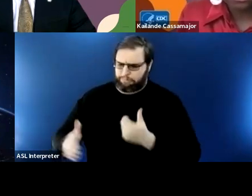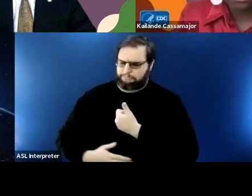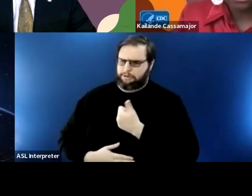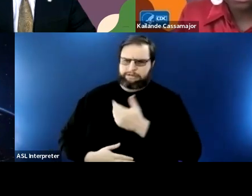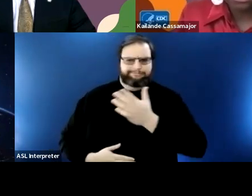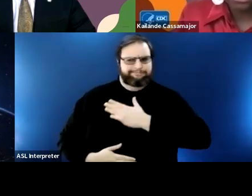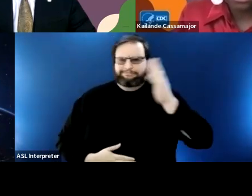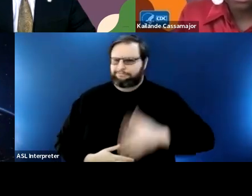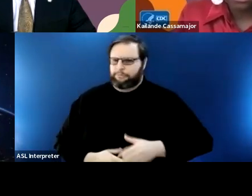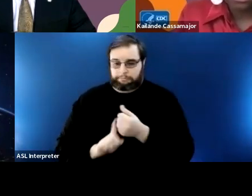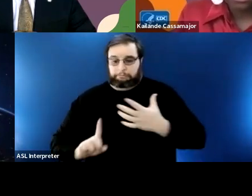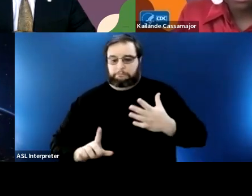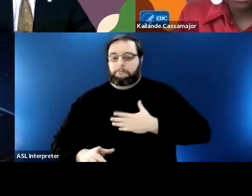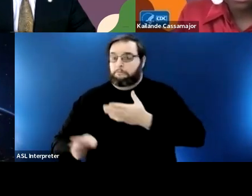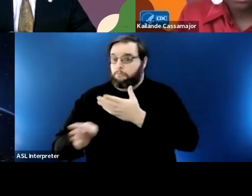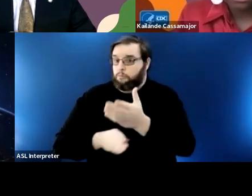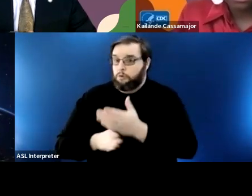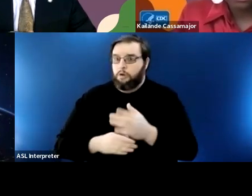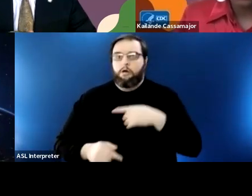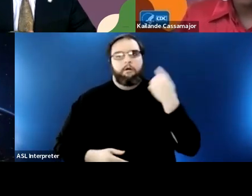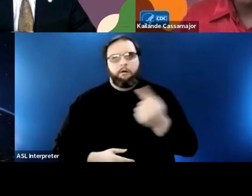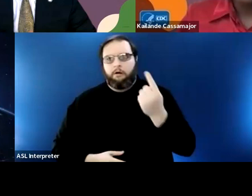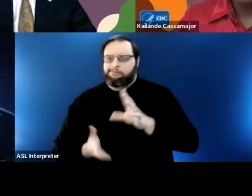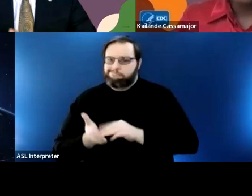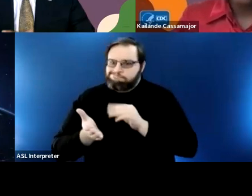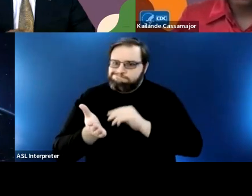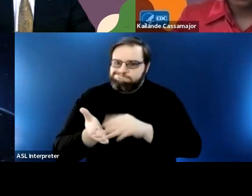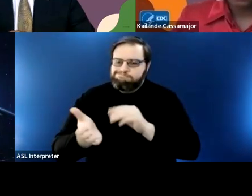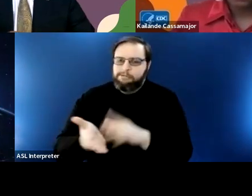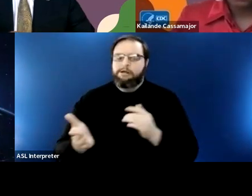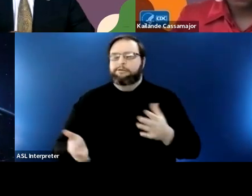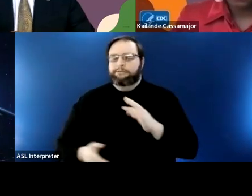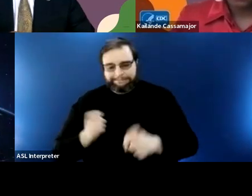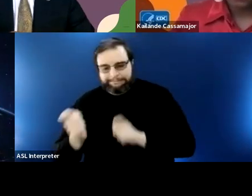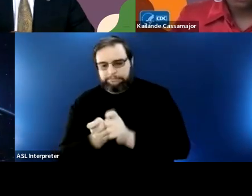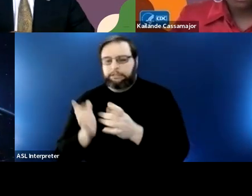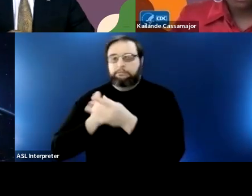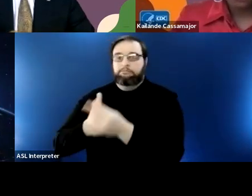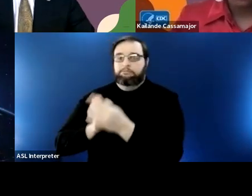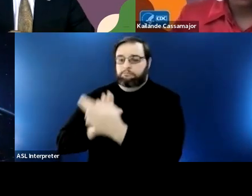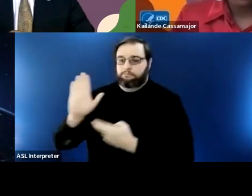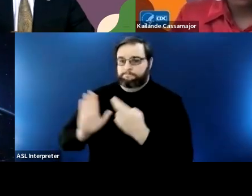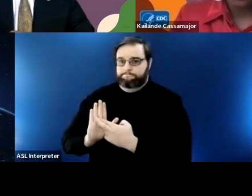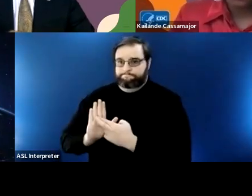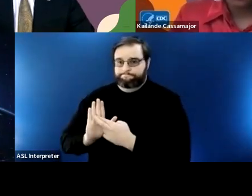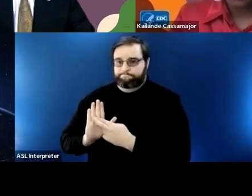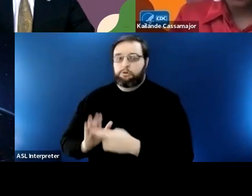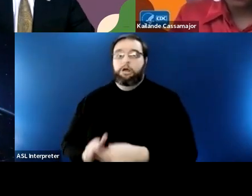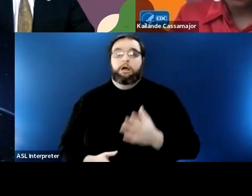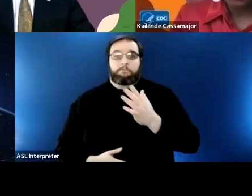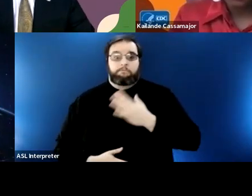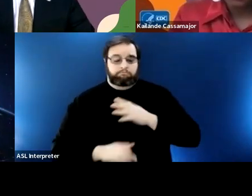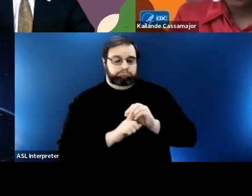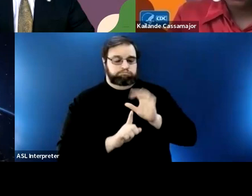for enhancing my career and my performance in this leadership role. But I will say my exposure